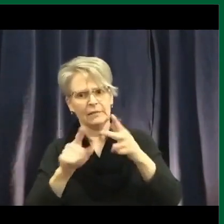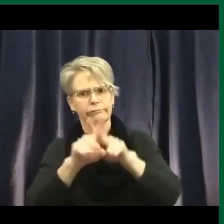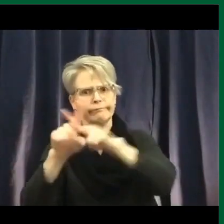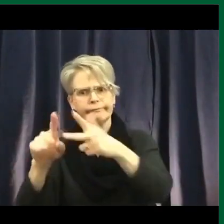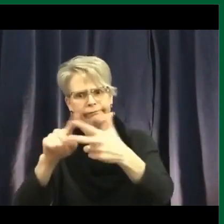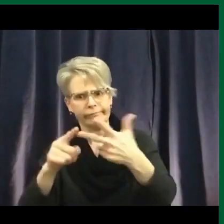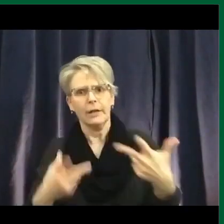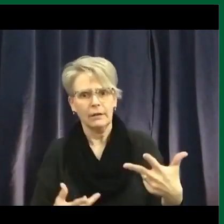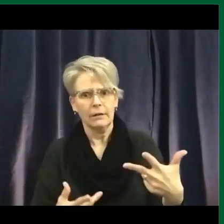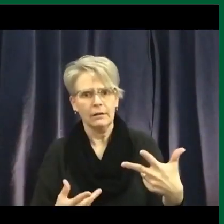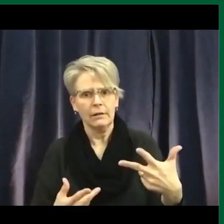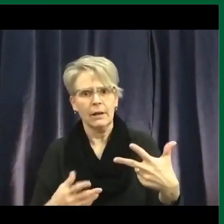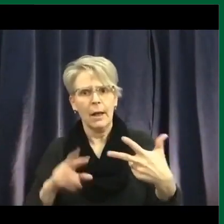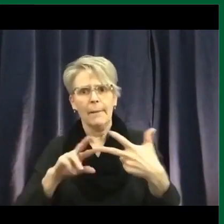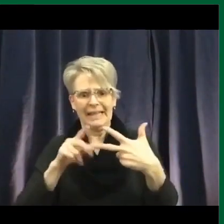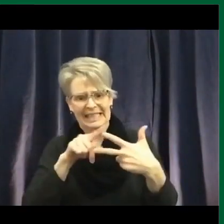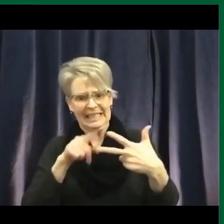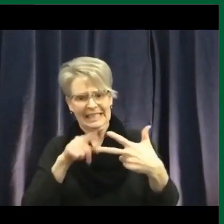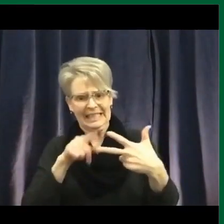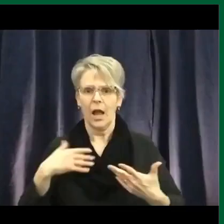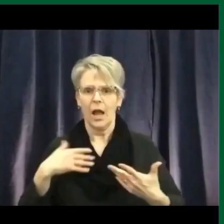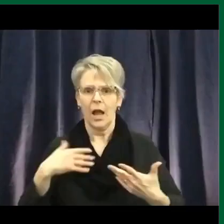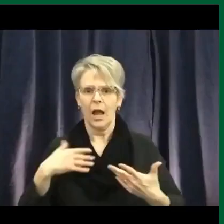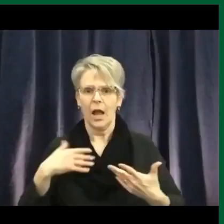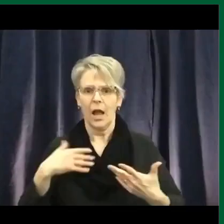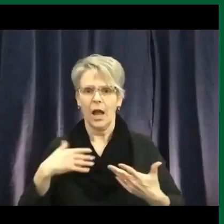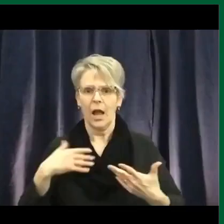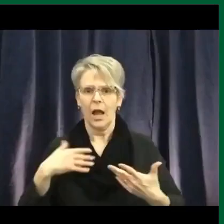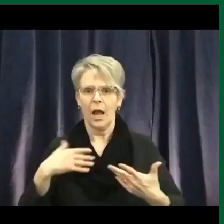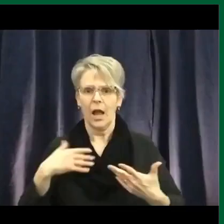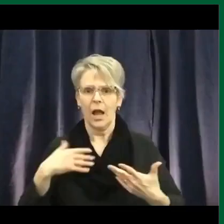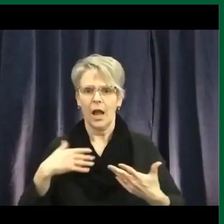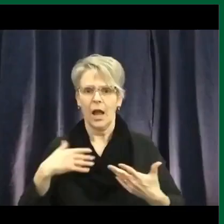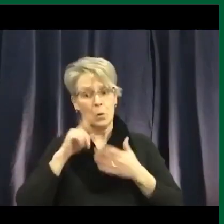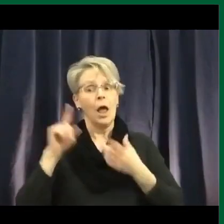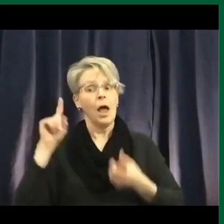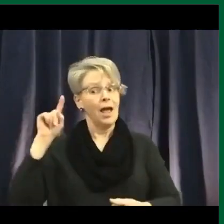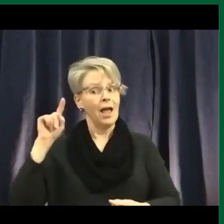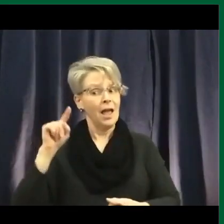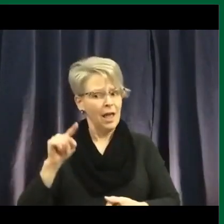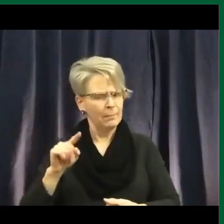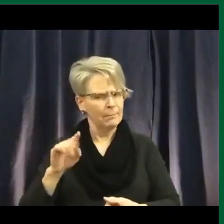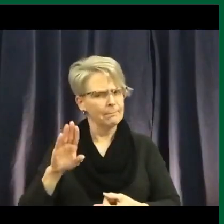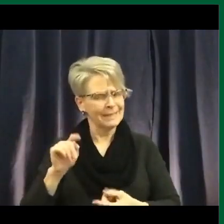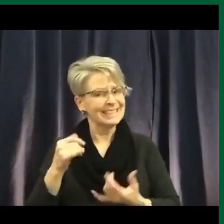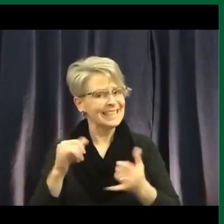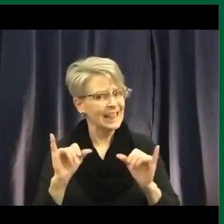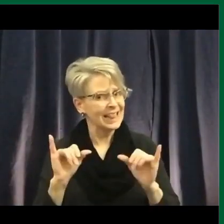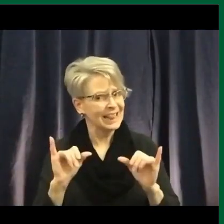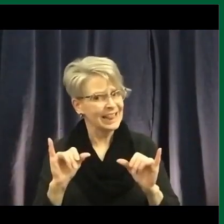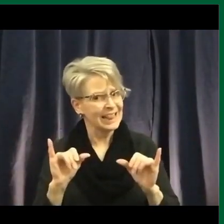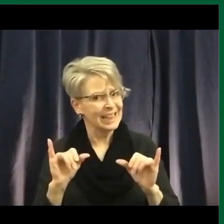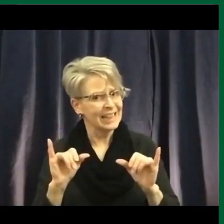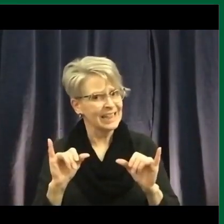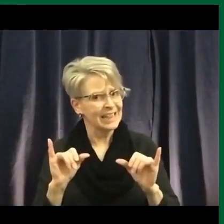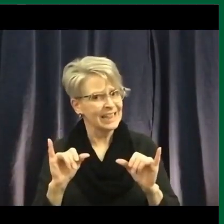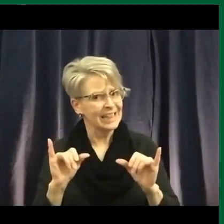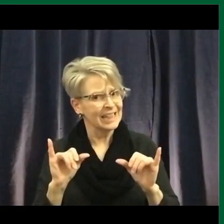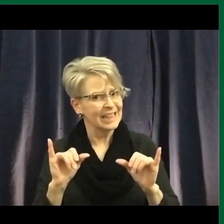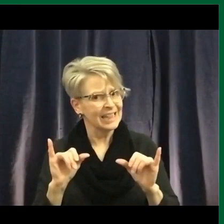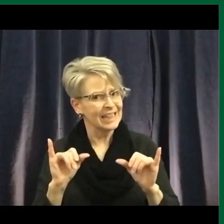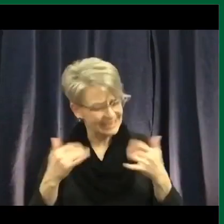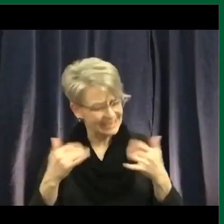have, our numbers are on a trajectory down, but we still do have a number of COVID infections